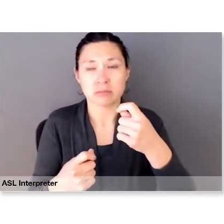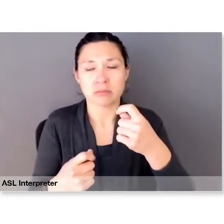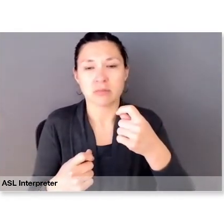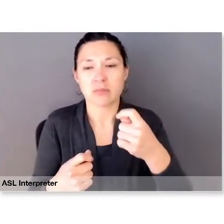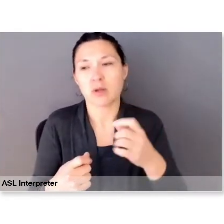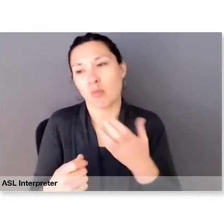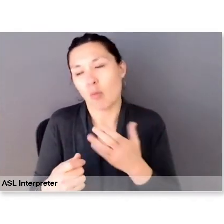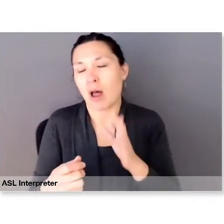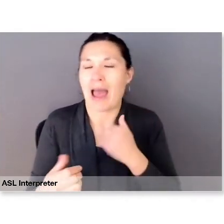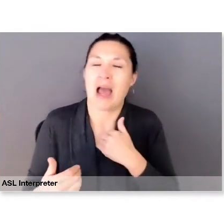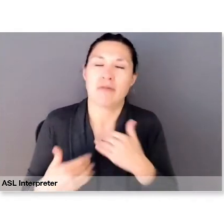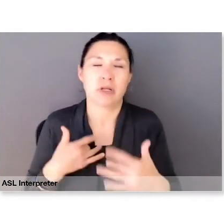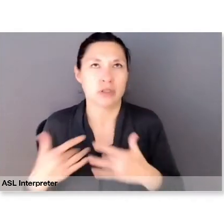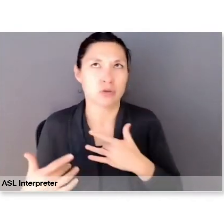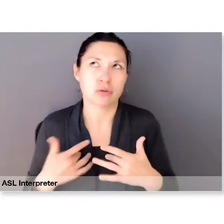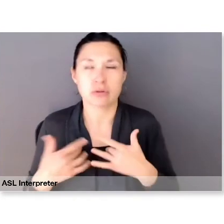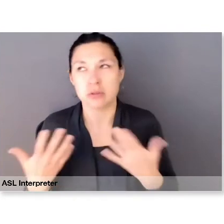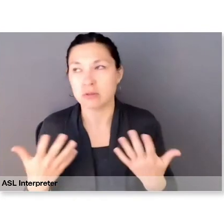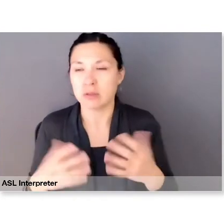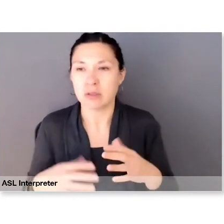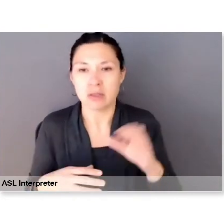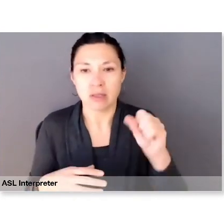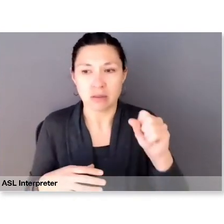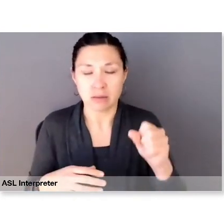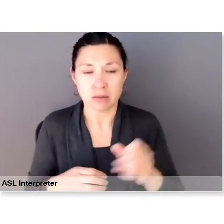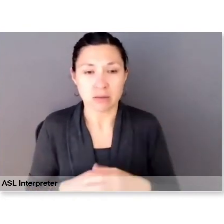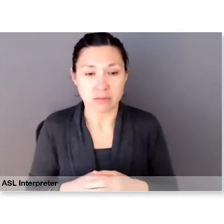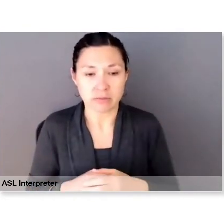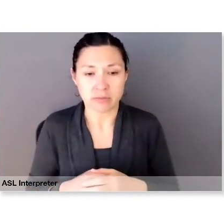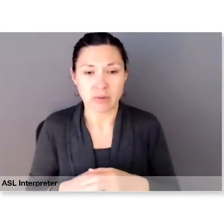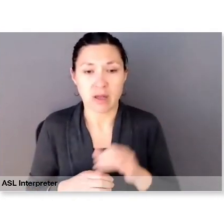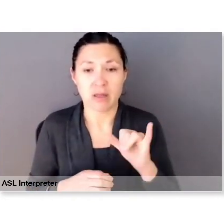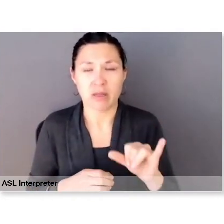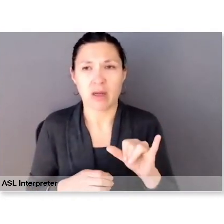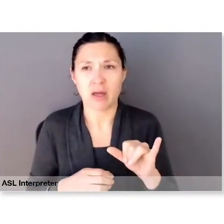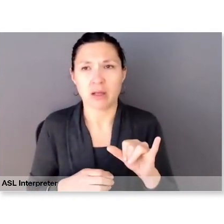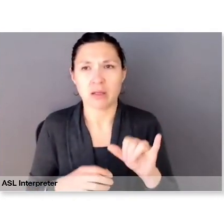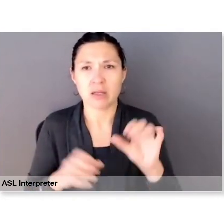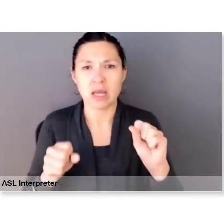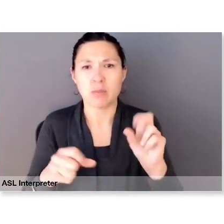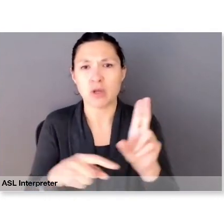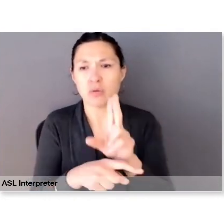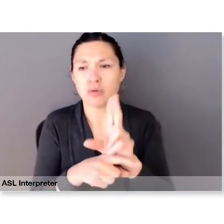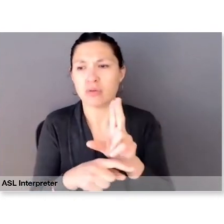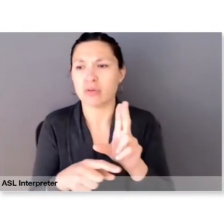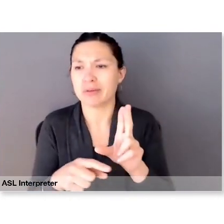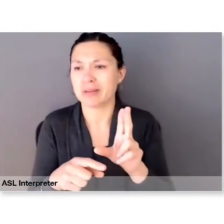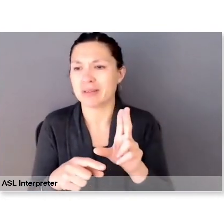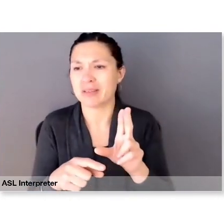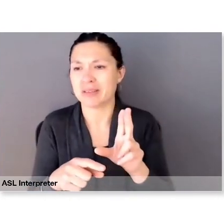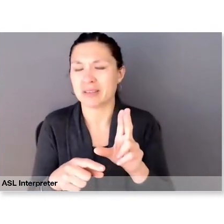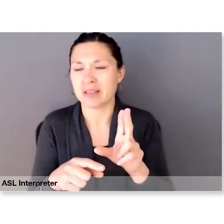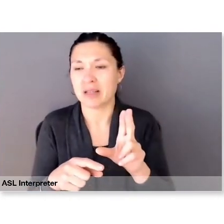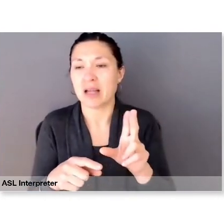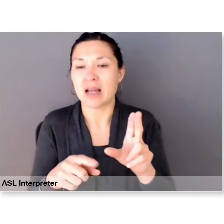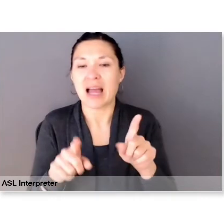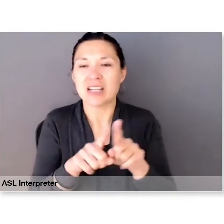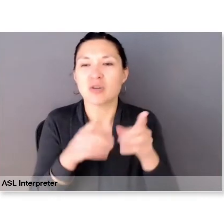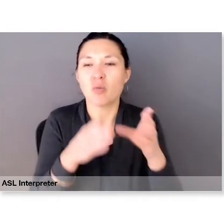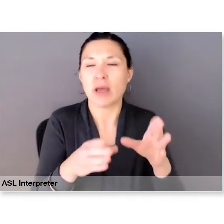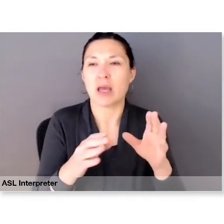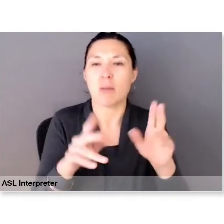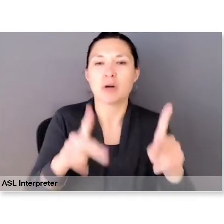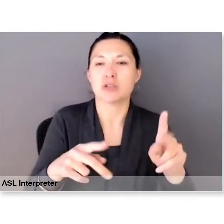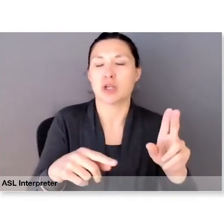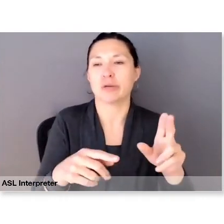as we collect this information, but it can also be used as a source of power for someone who potentially is affected by these.